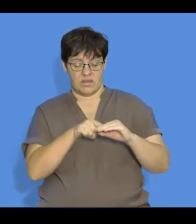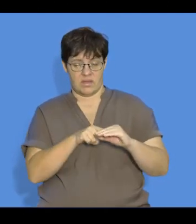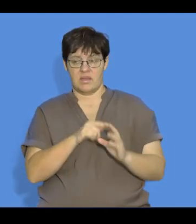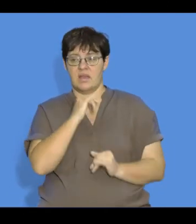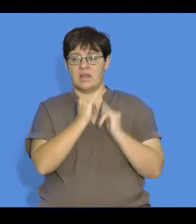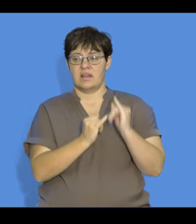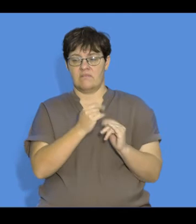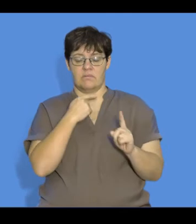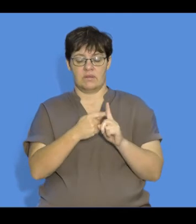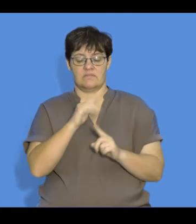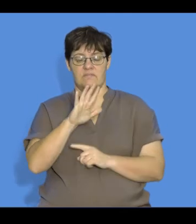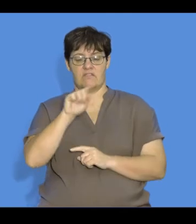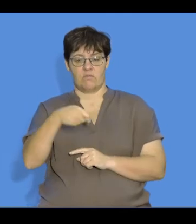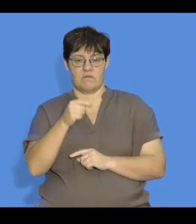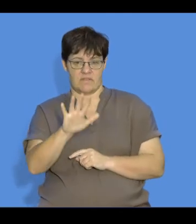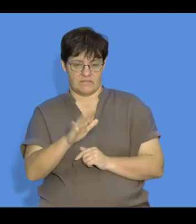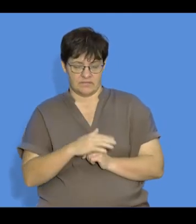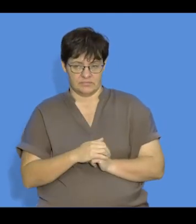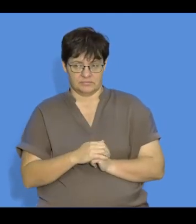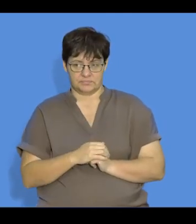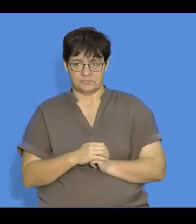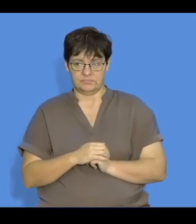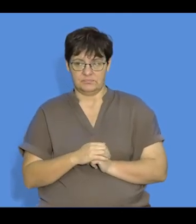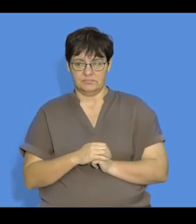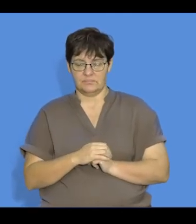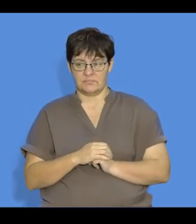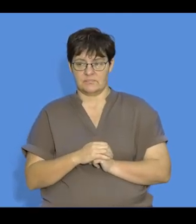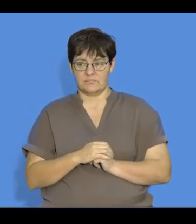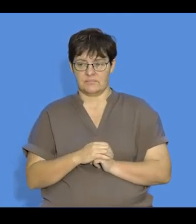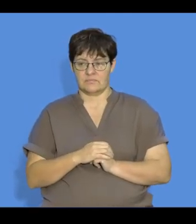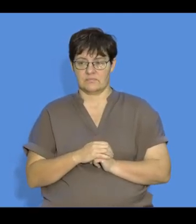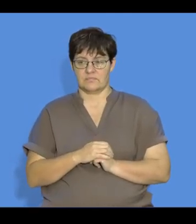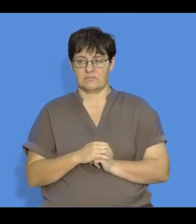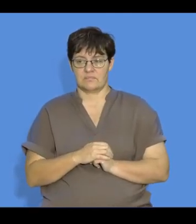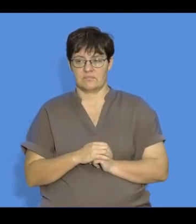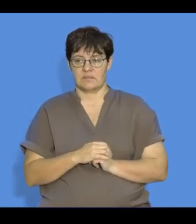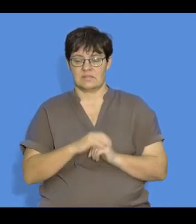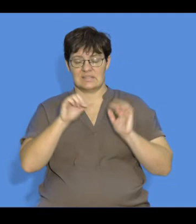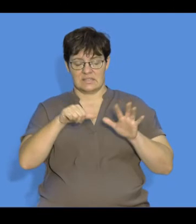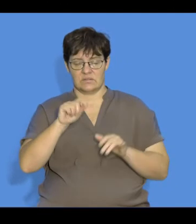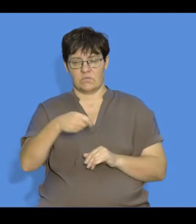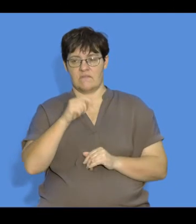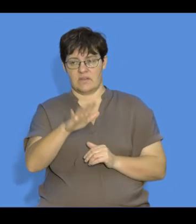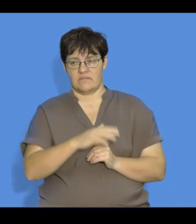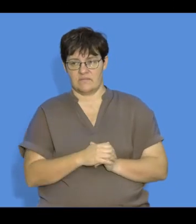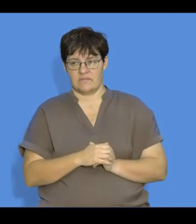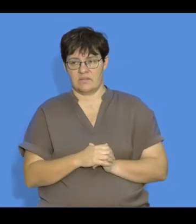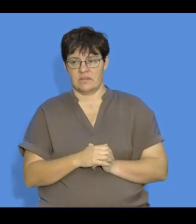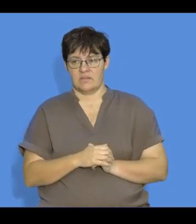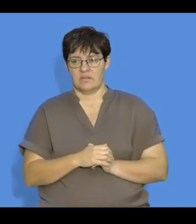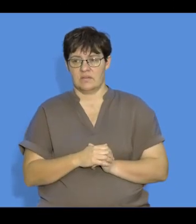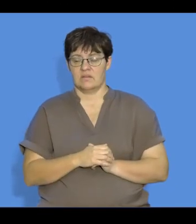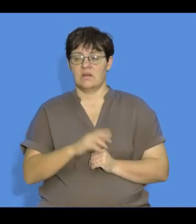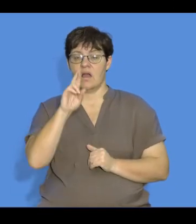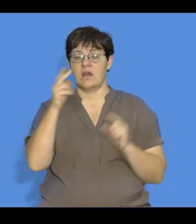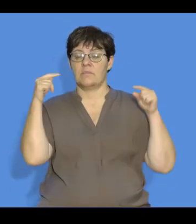divided by the sum of that, which is 16.5, okay. So the R parallel is,